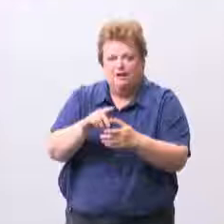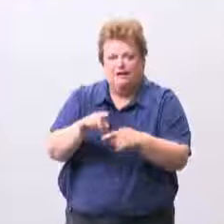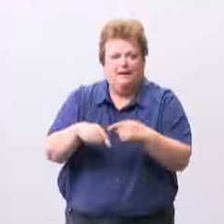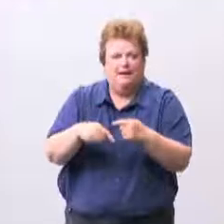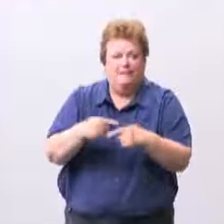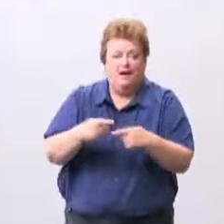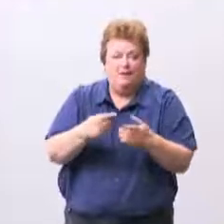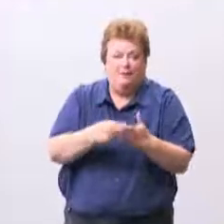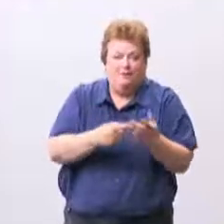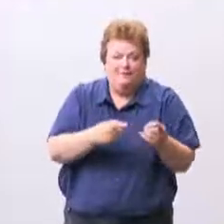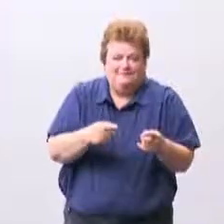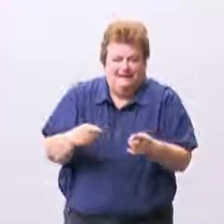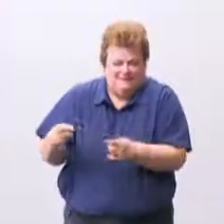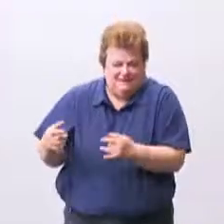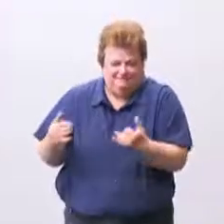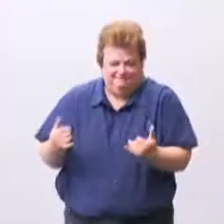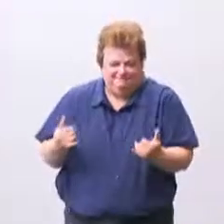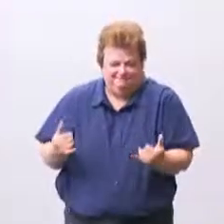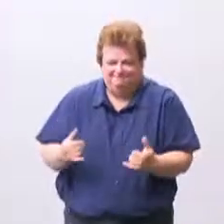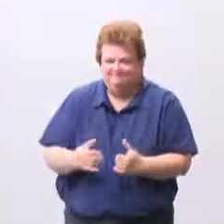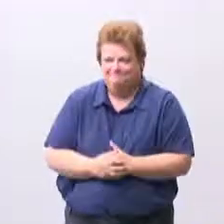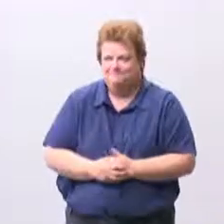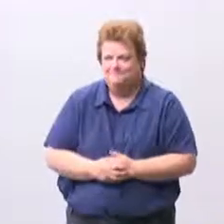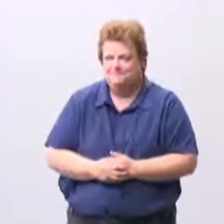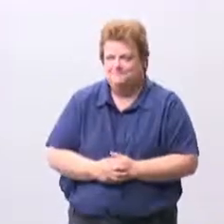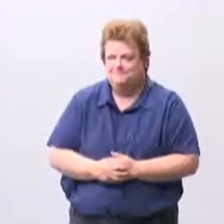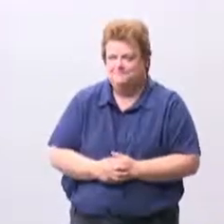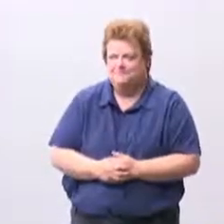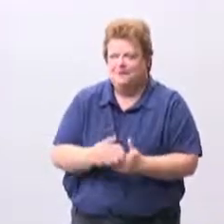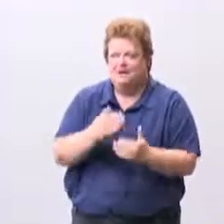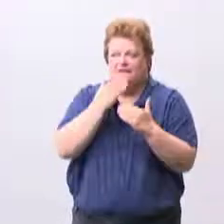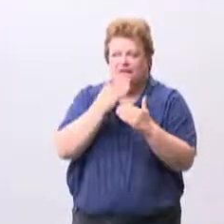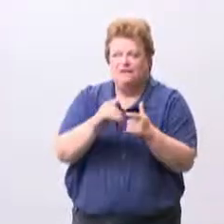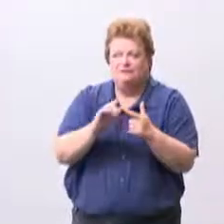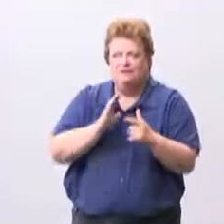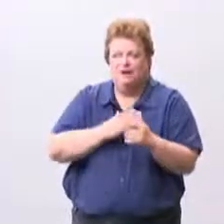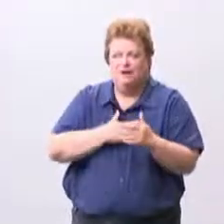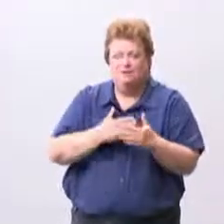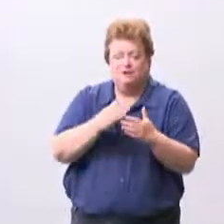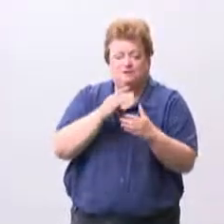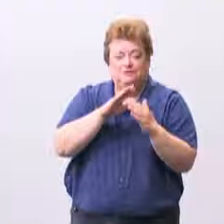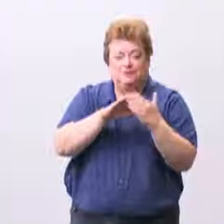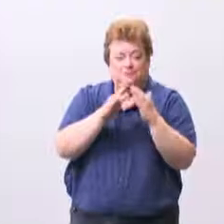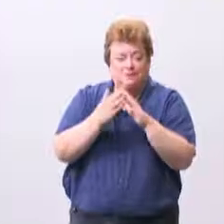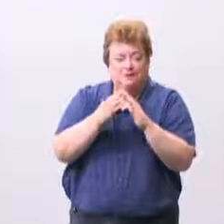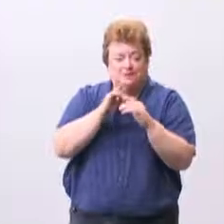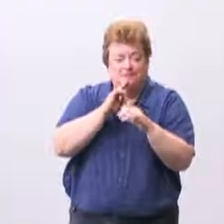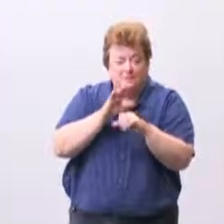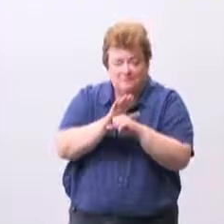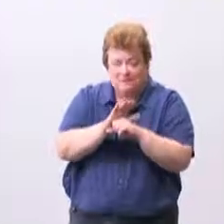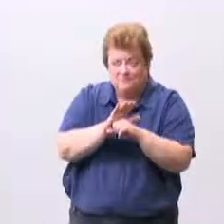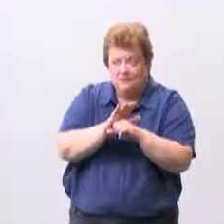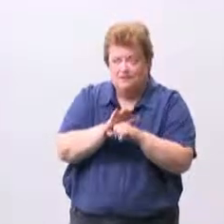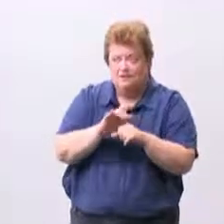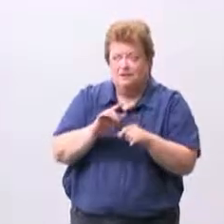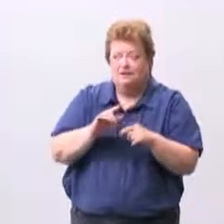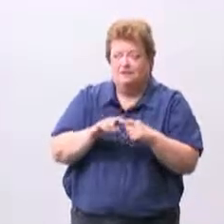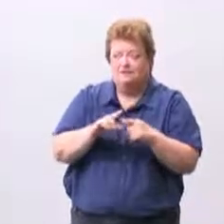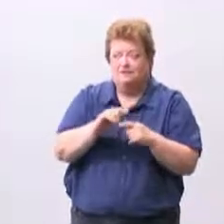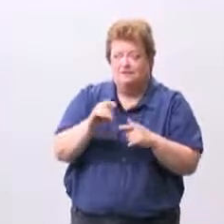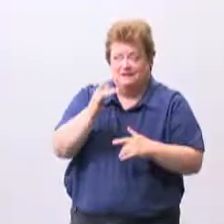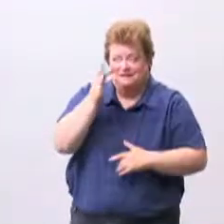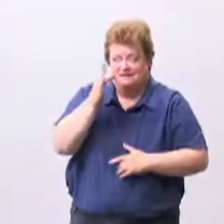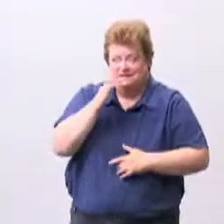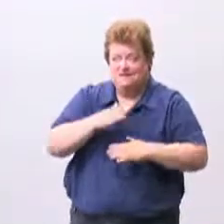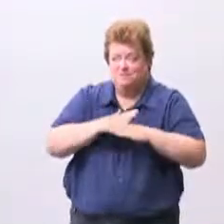local developments. I want to say thanks to our community's commitment to disease and prevention